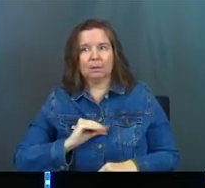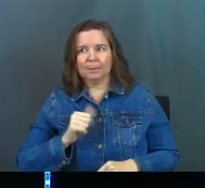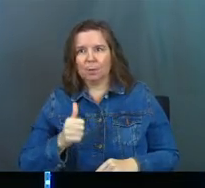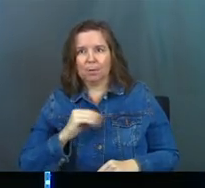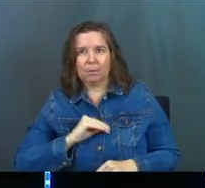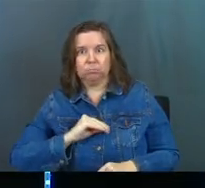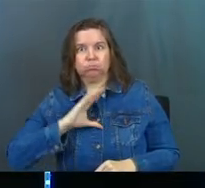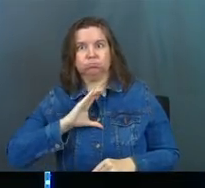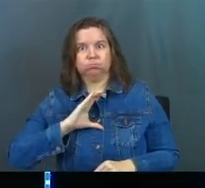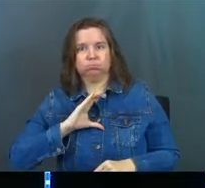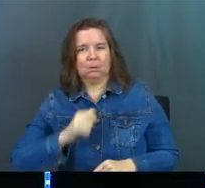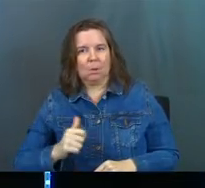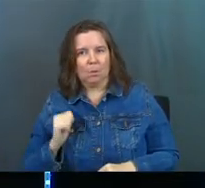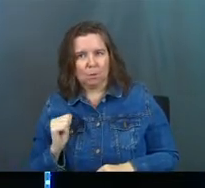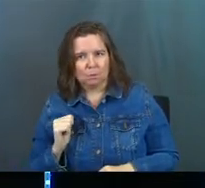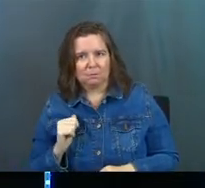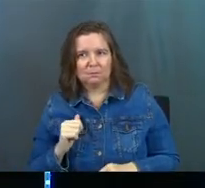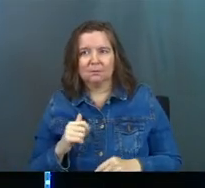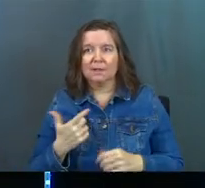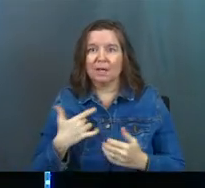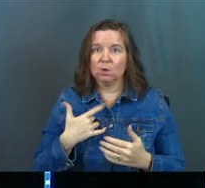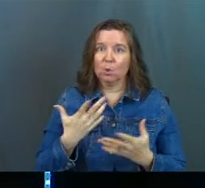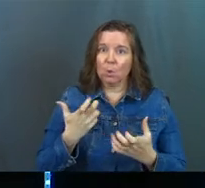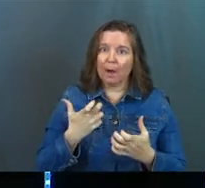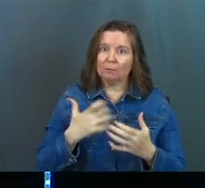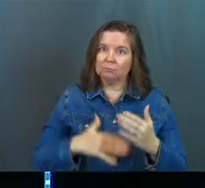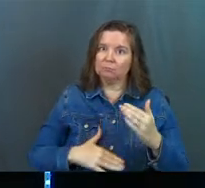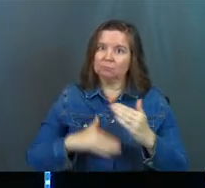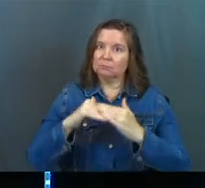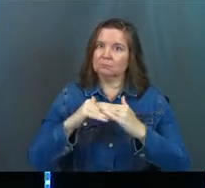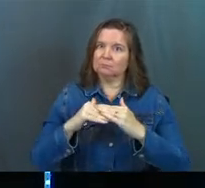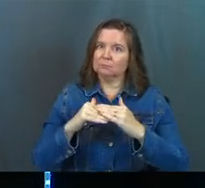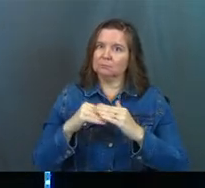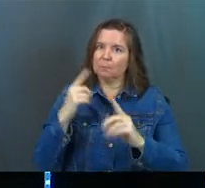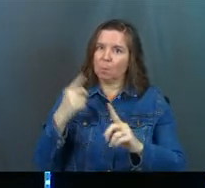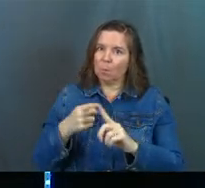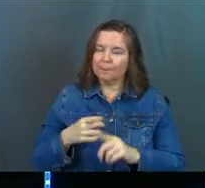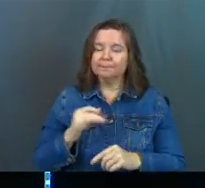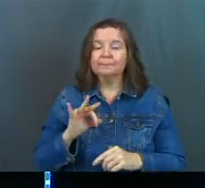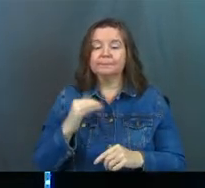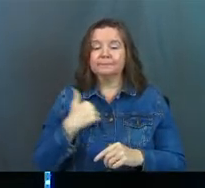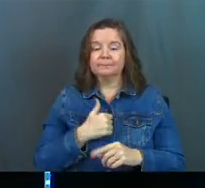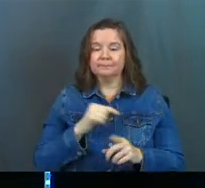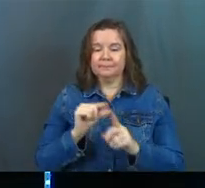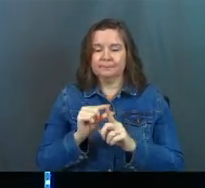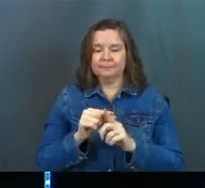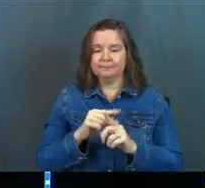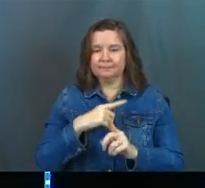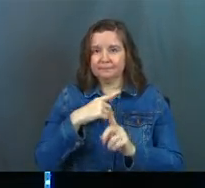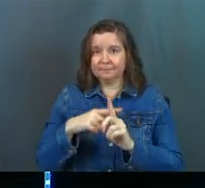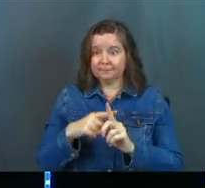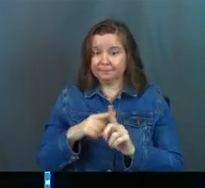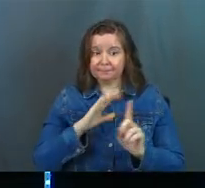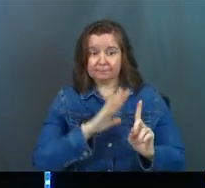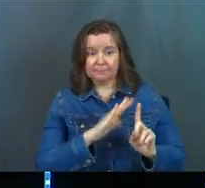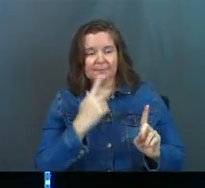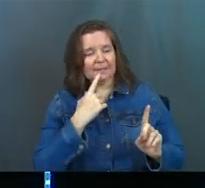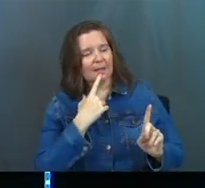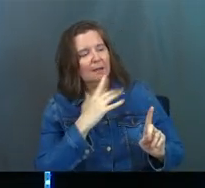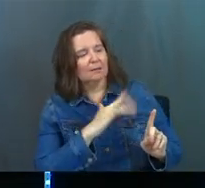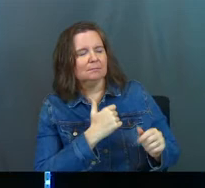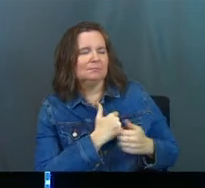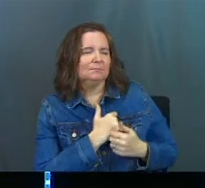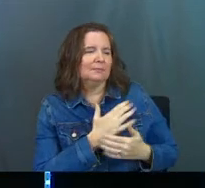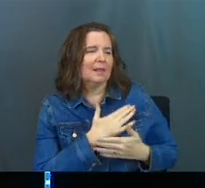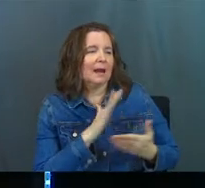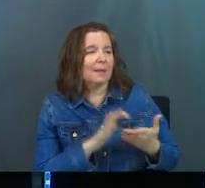Where are my gamers at today? Right? You're all about the maximum points, right? But like, If words of affirmation is his thing and she comes along and says,